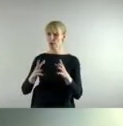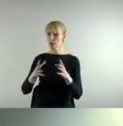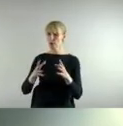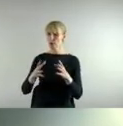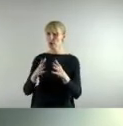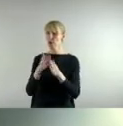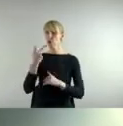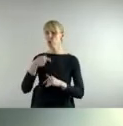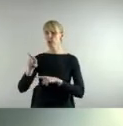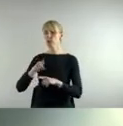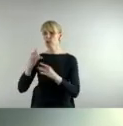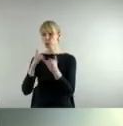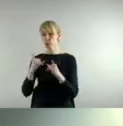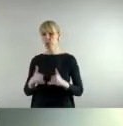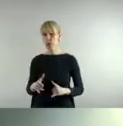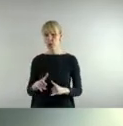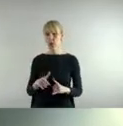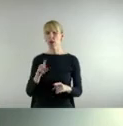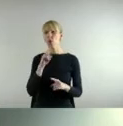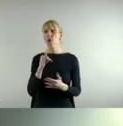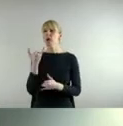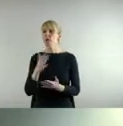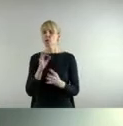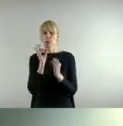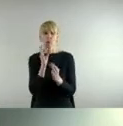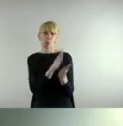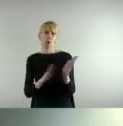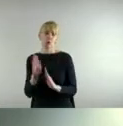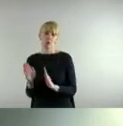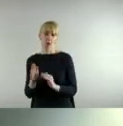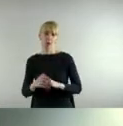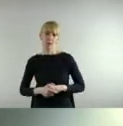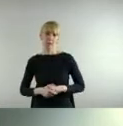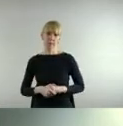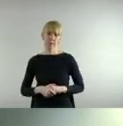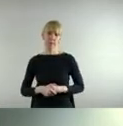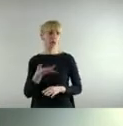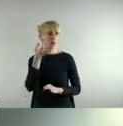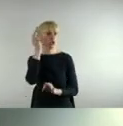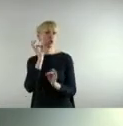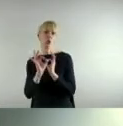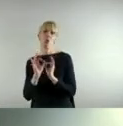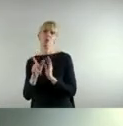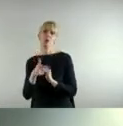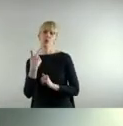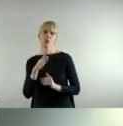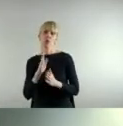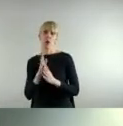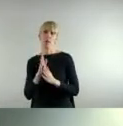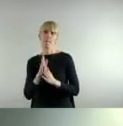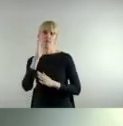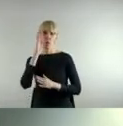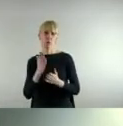well they are equipped to handle crisis, especially in the north. So we see there's a north-south divide in terms